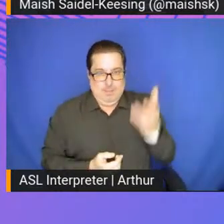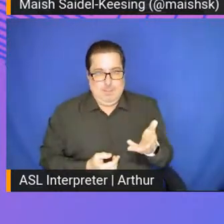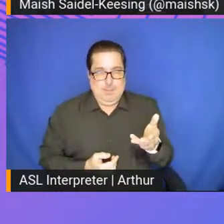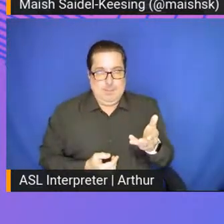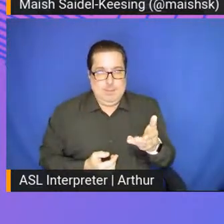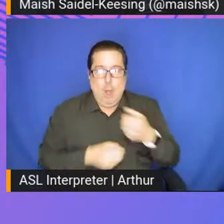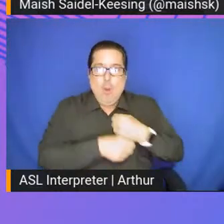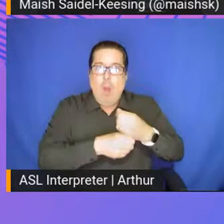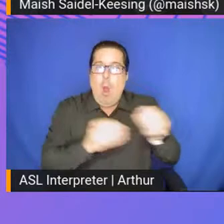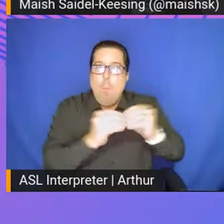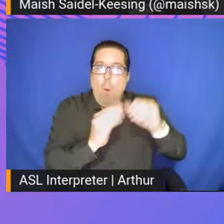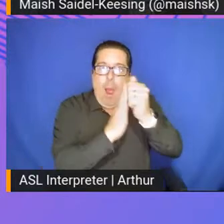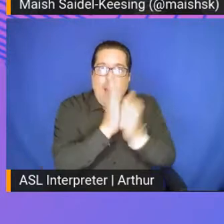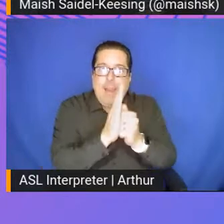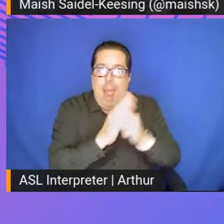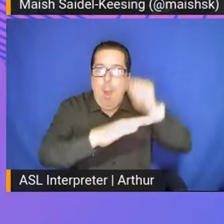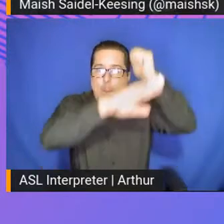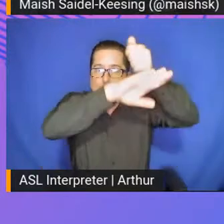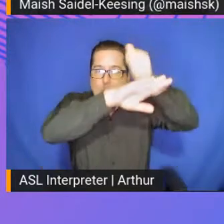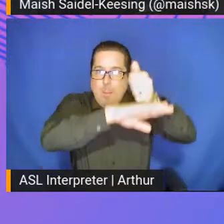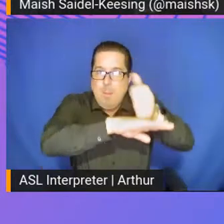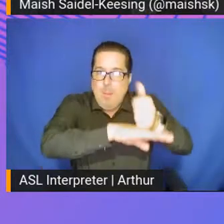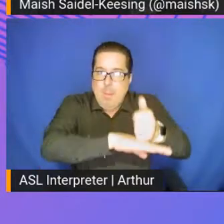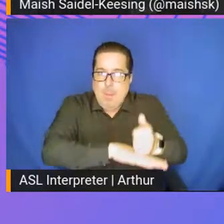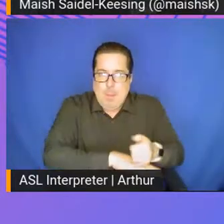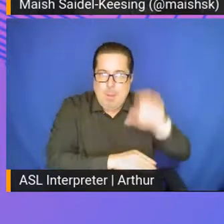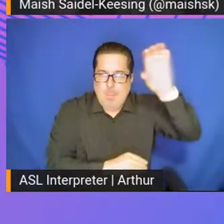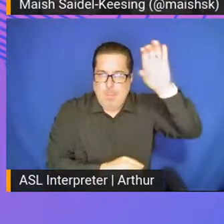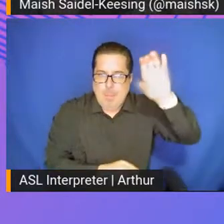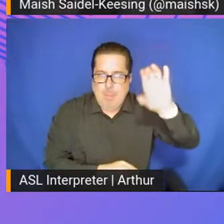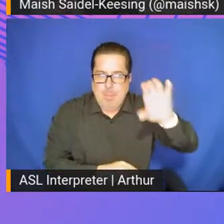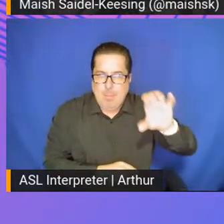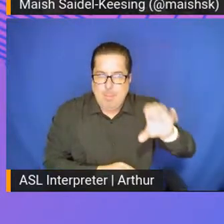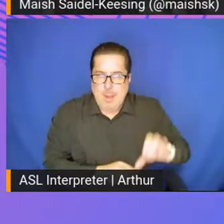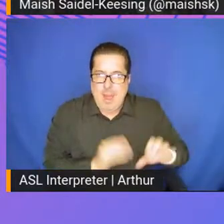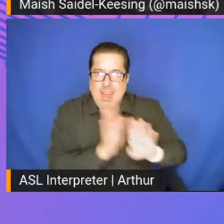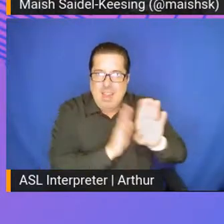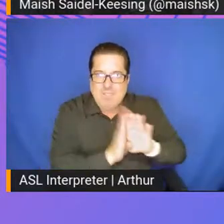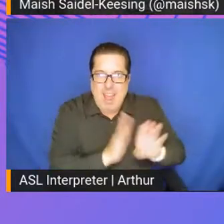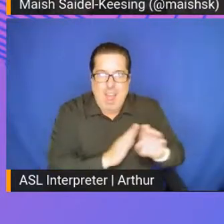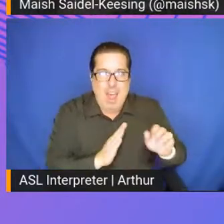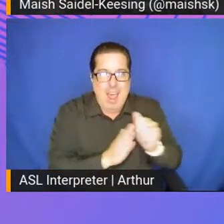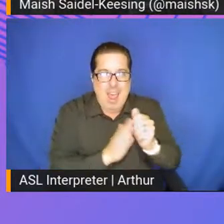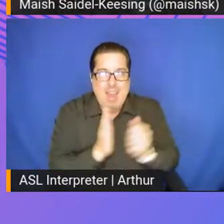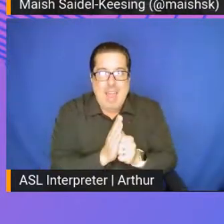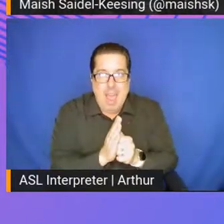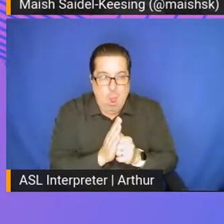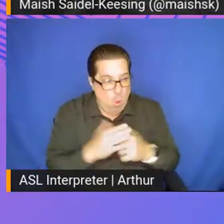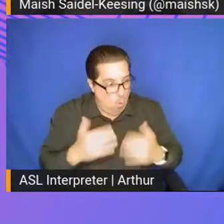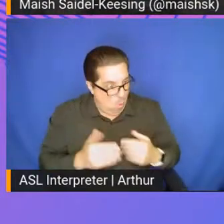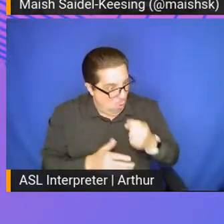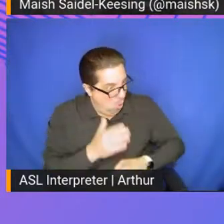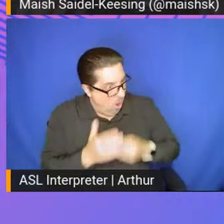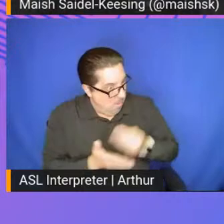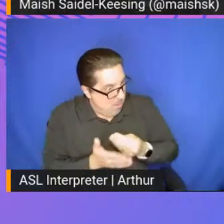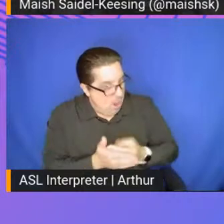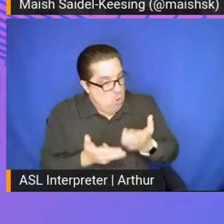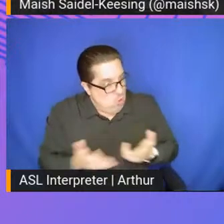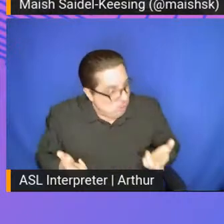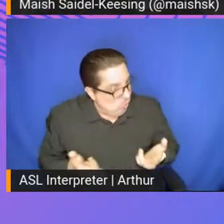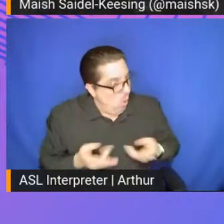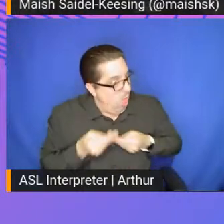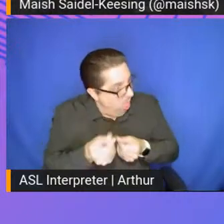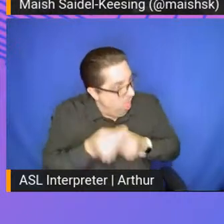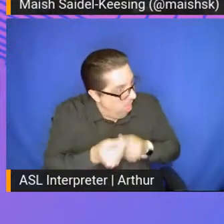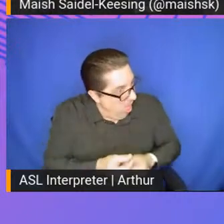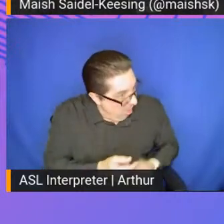create more accounts, right? Creating more developer accounts seemed to help. Creating accounts doesn't actually cost money. The resources you use inside those accounts, of course,